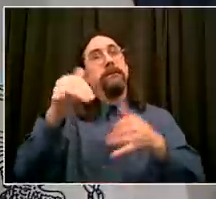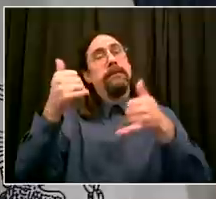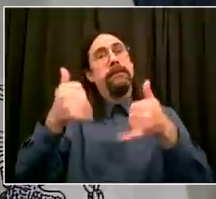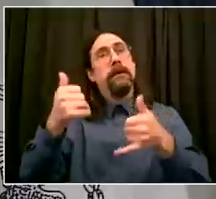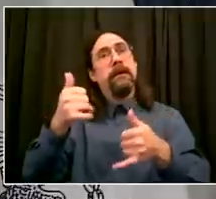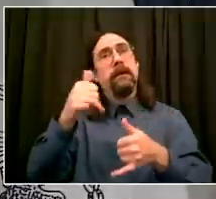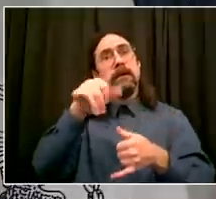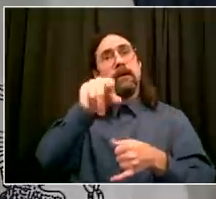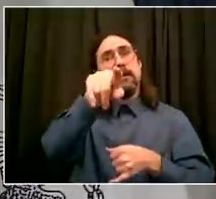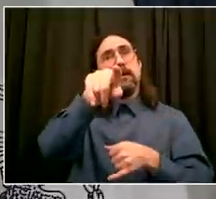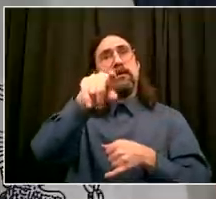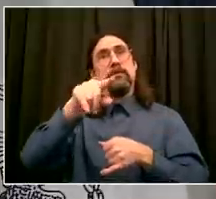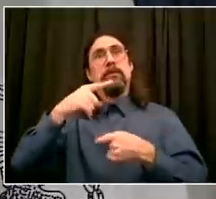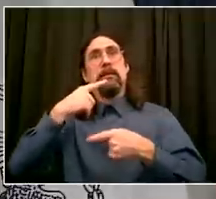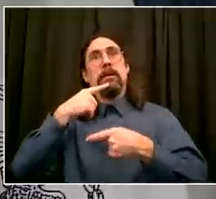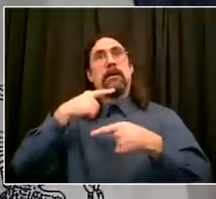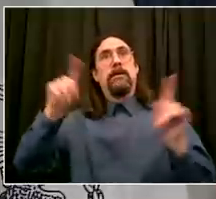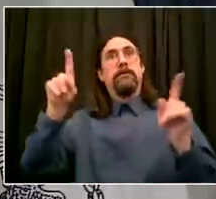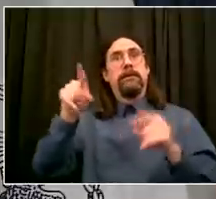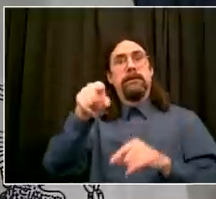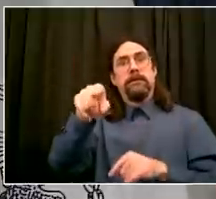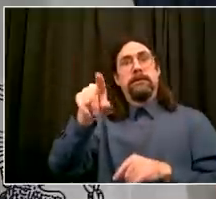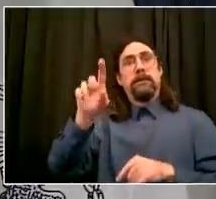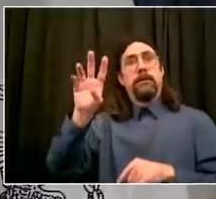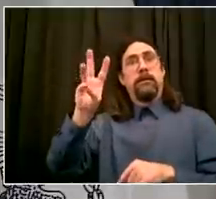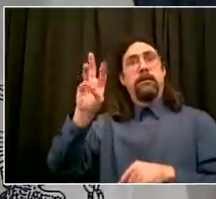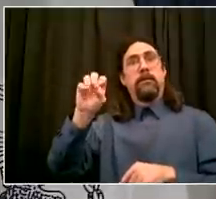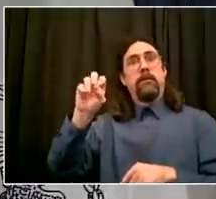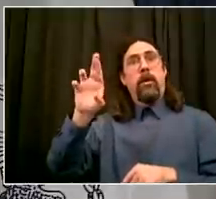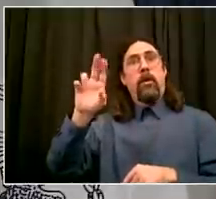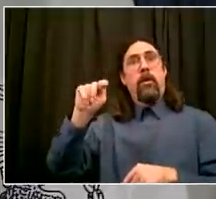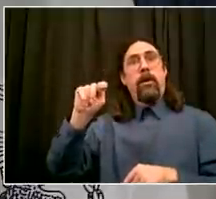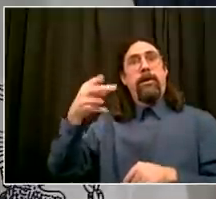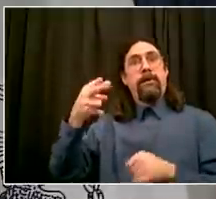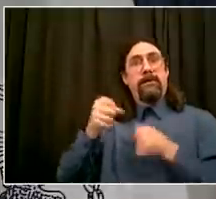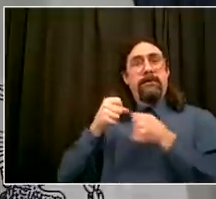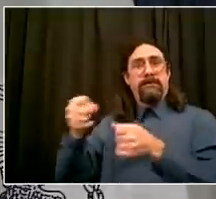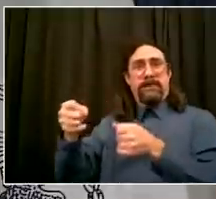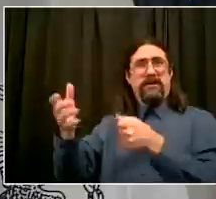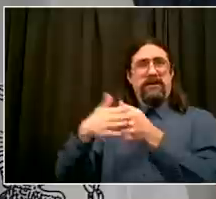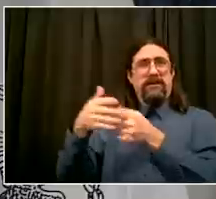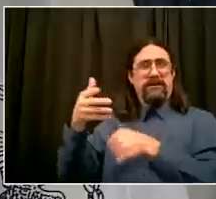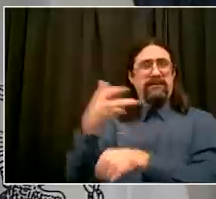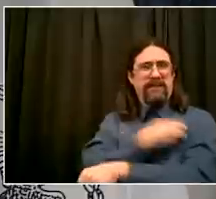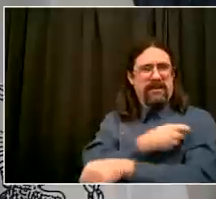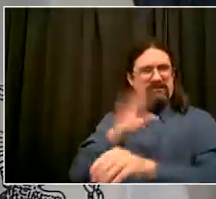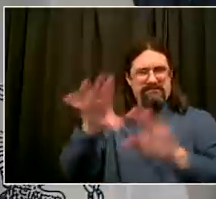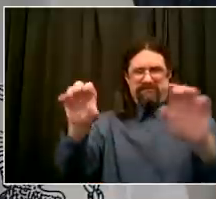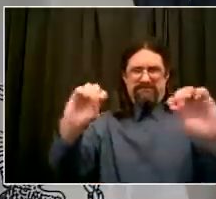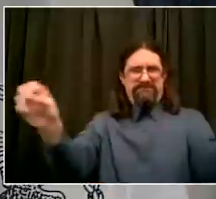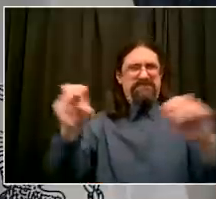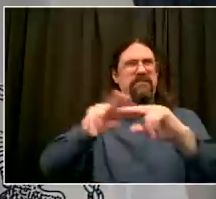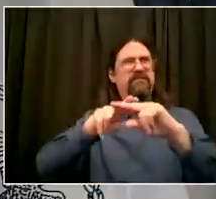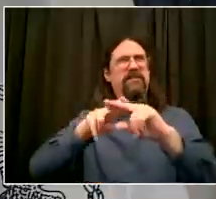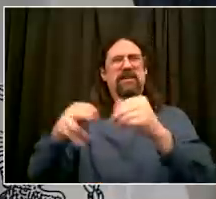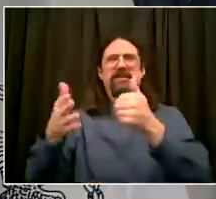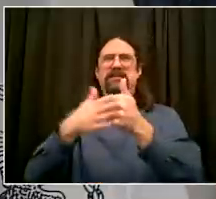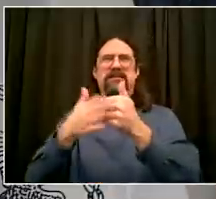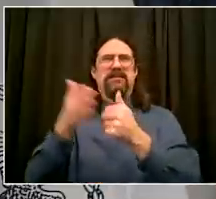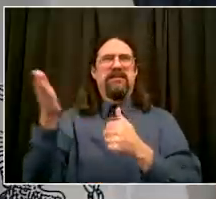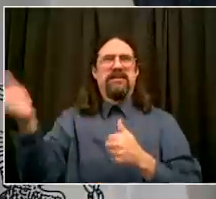produce in a 24-hour period in a site like Bathgate or Worth